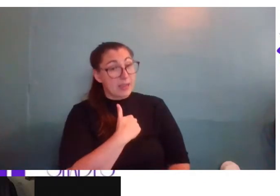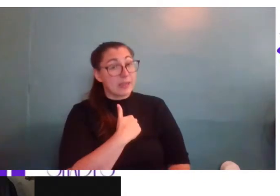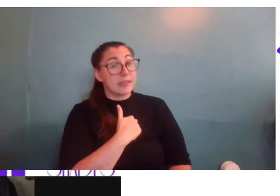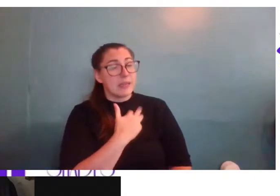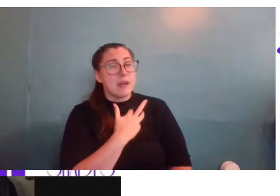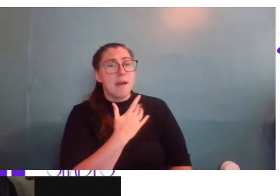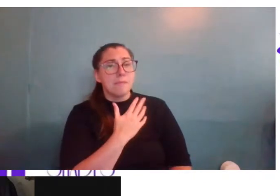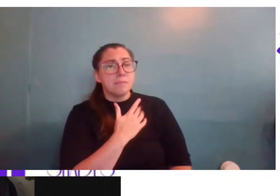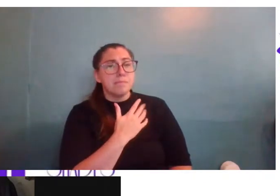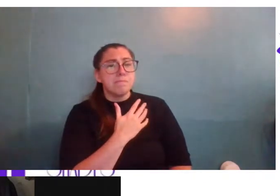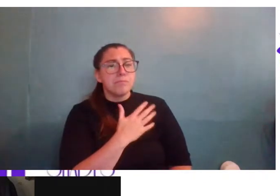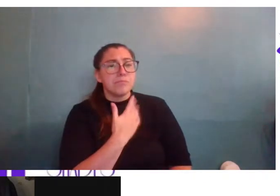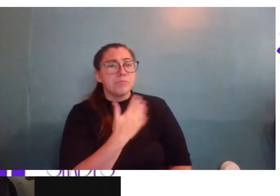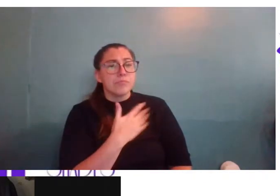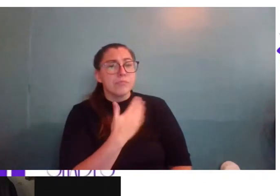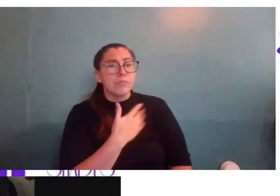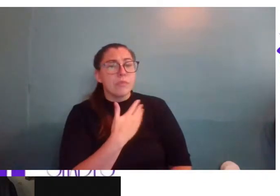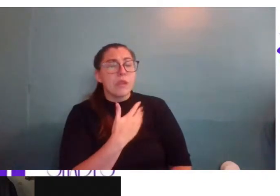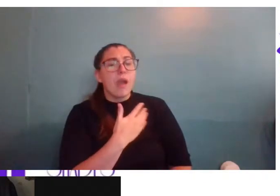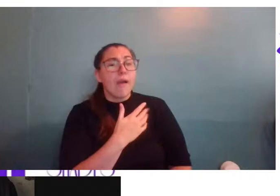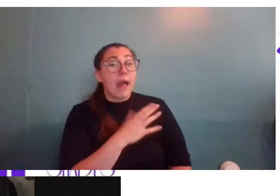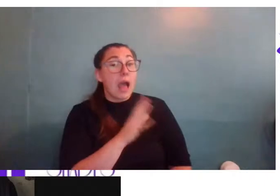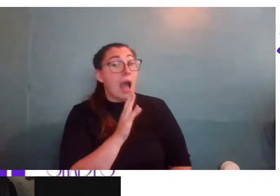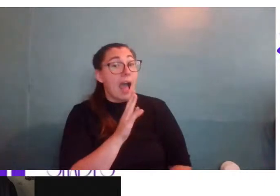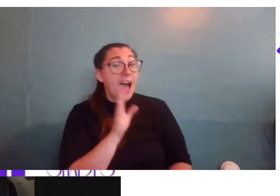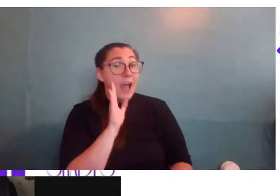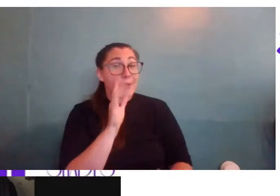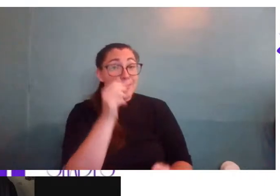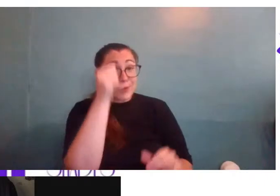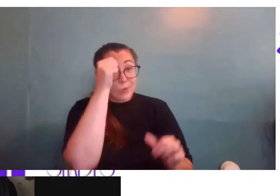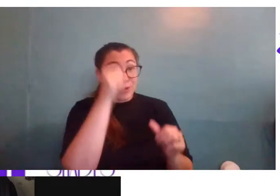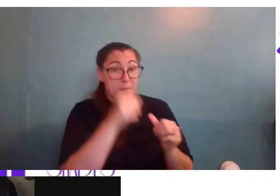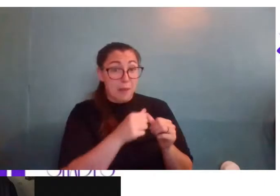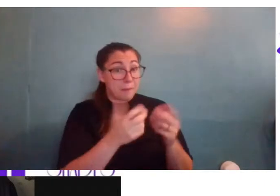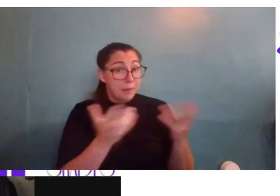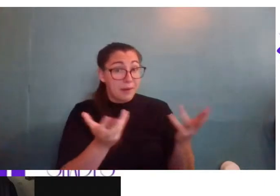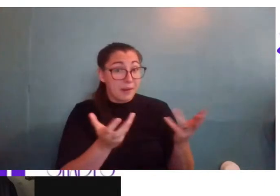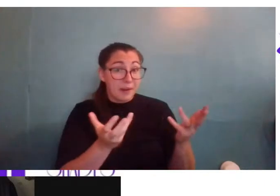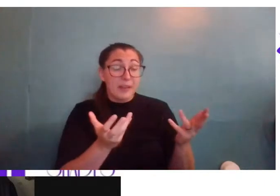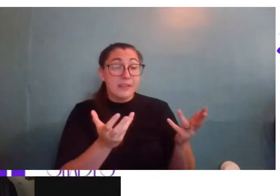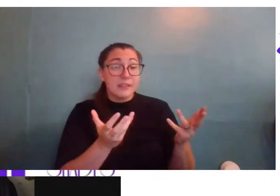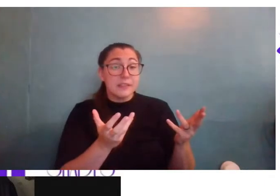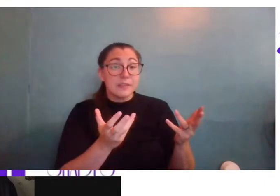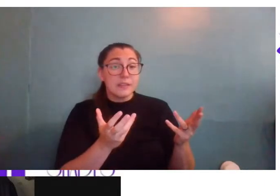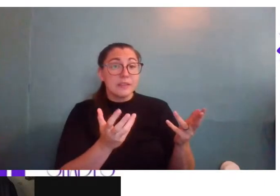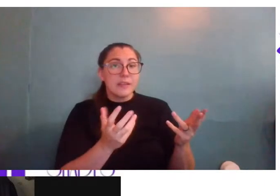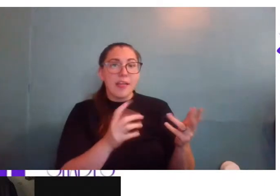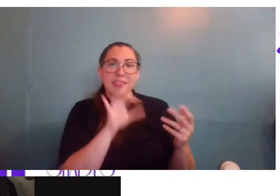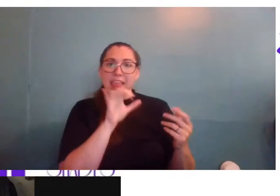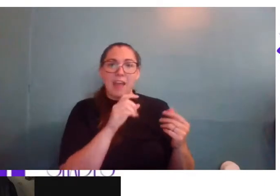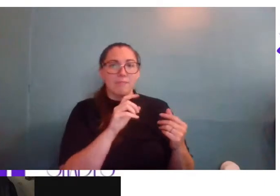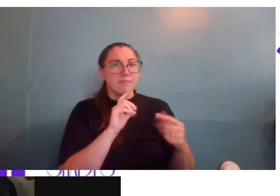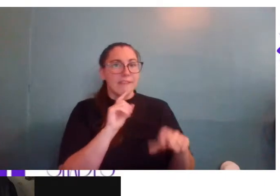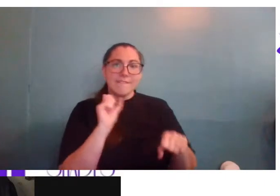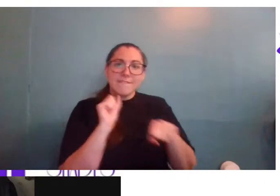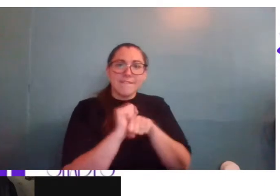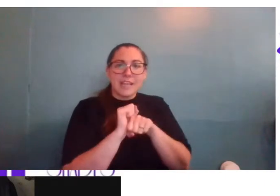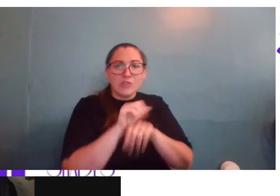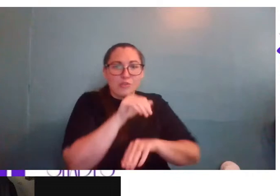um, will remember is official night, which was Friday